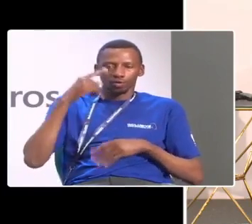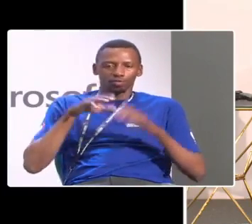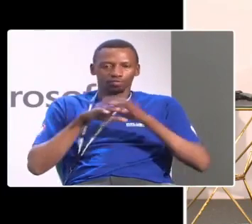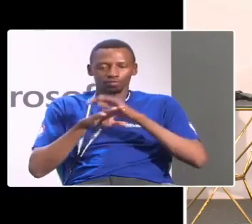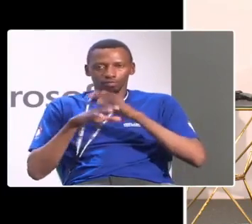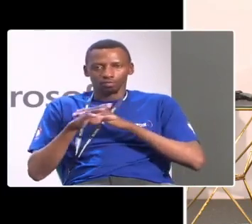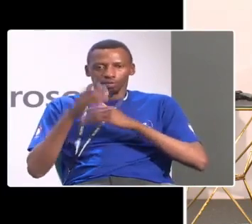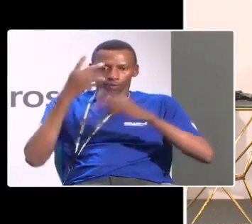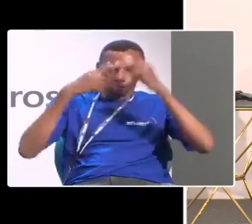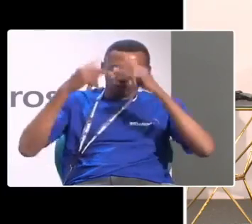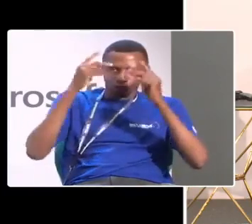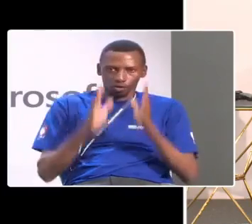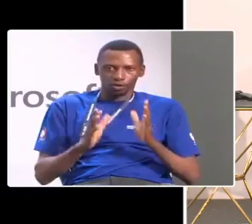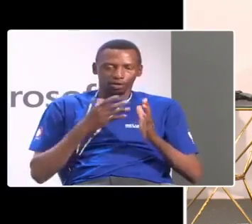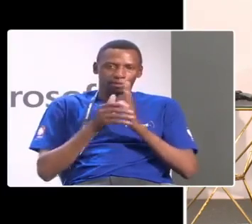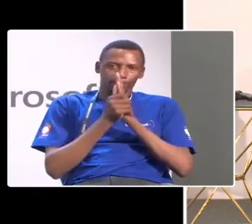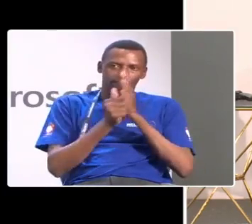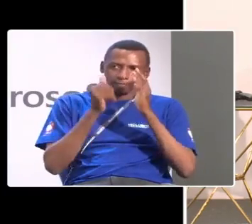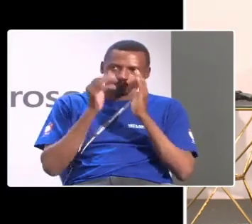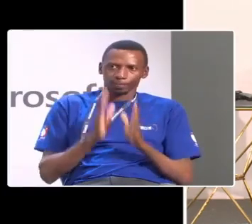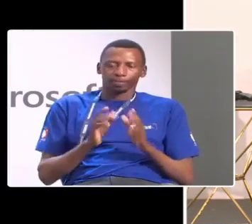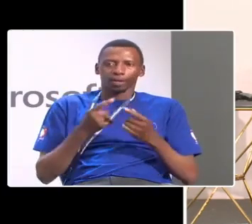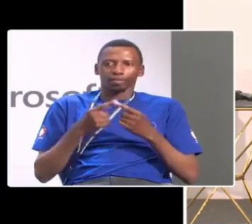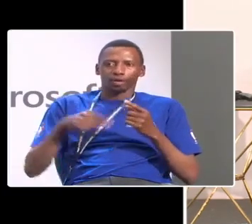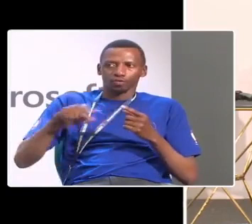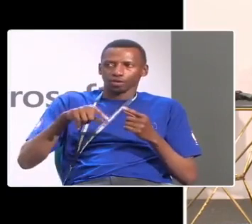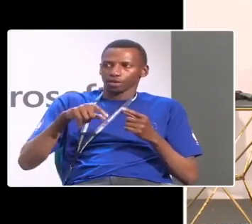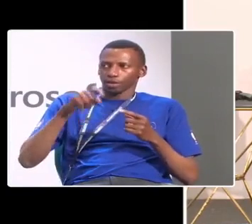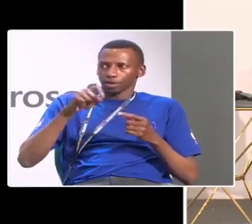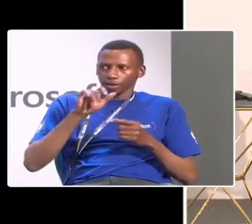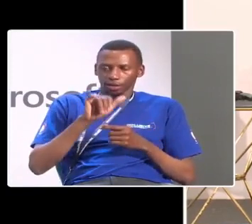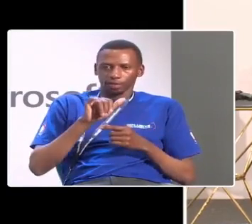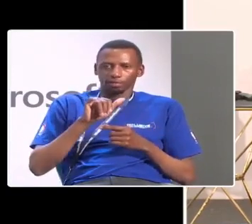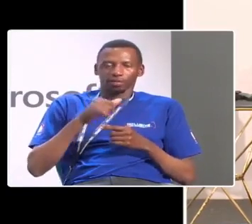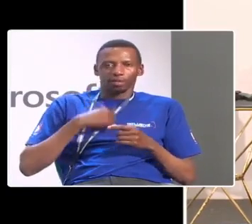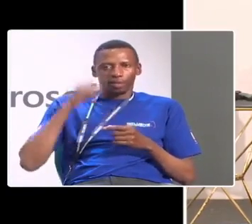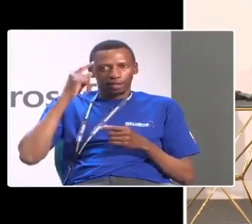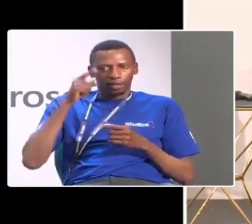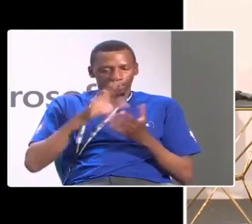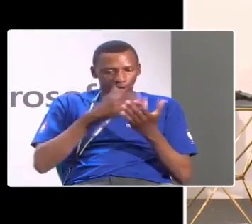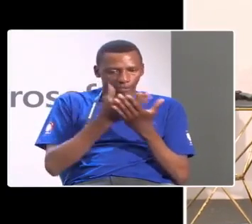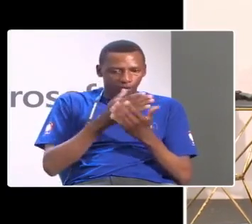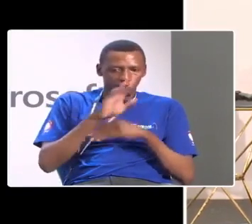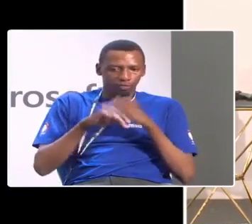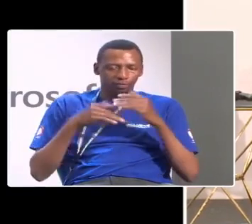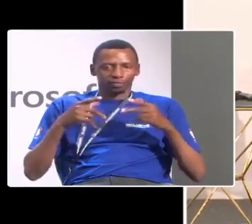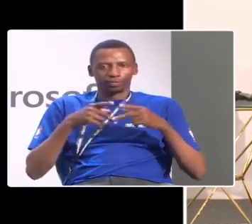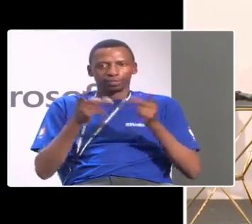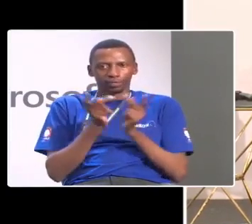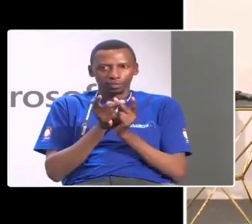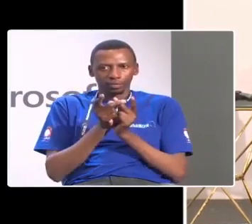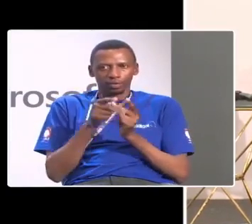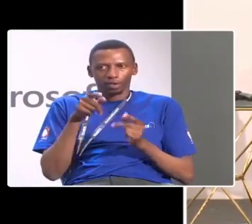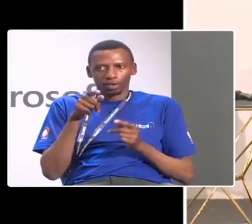and experts, but we need to share the skills of accessibility so that it can be applied everywhere. This